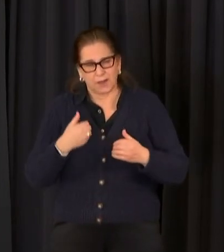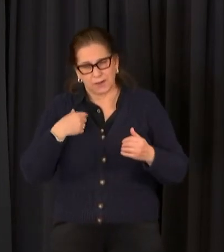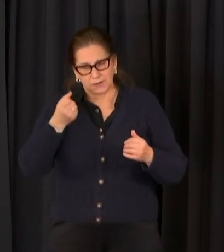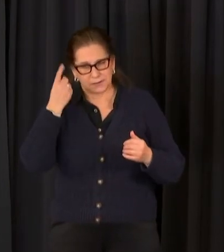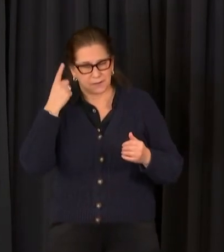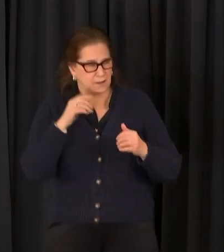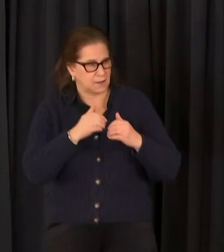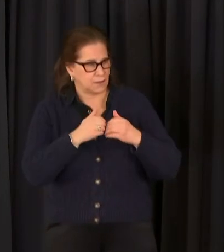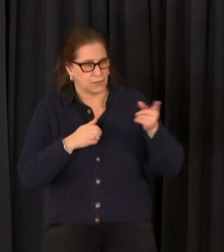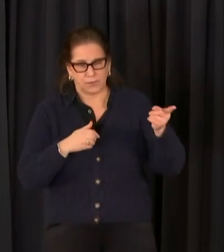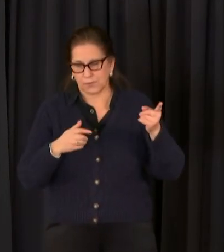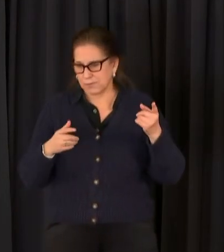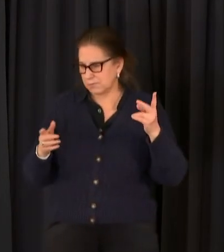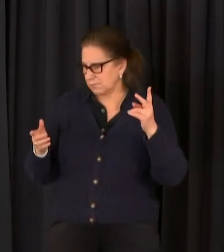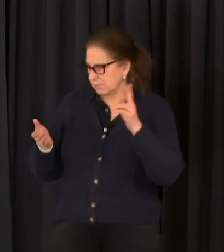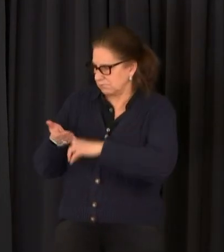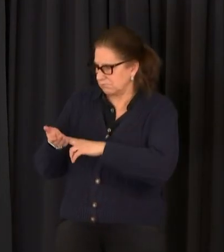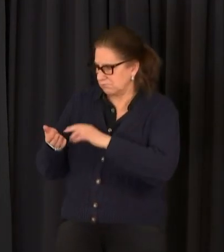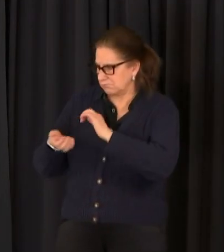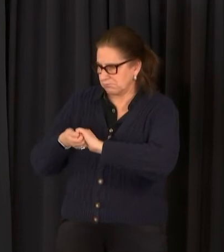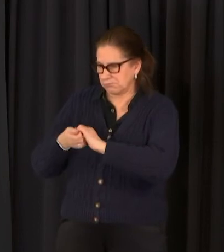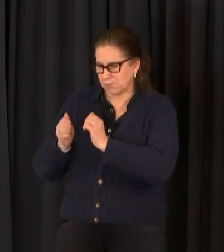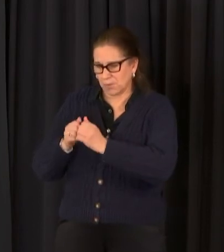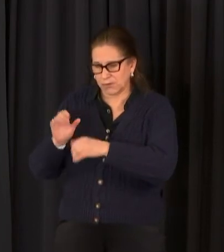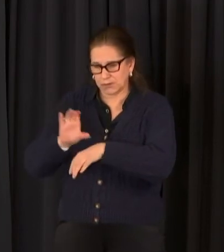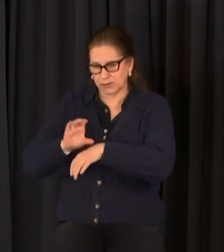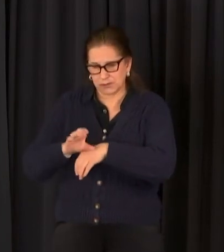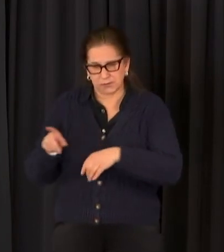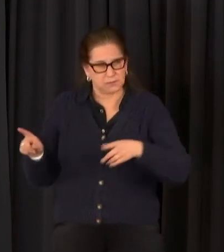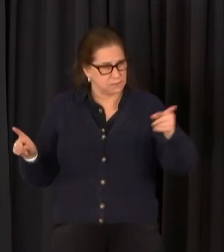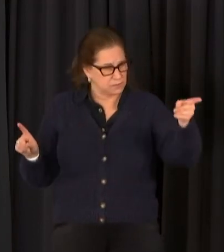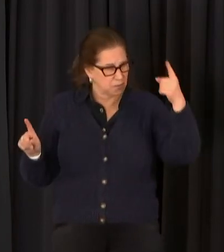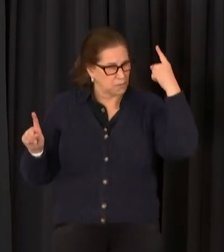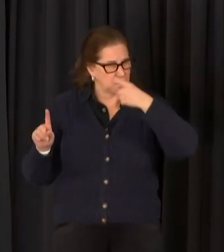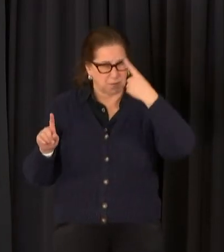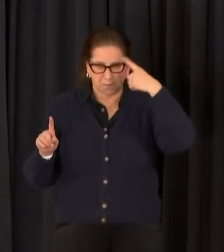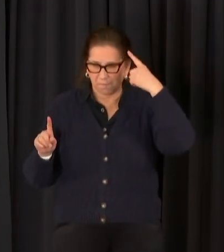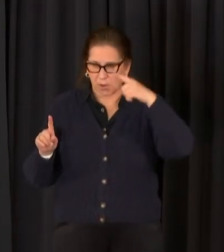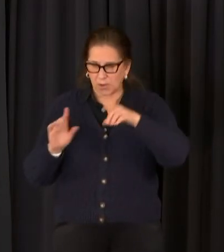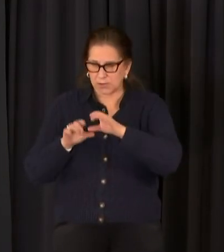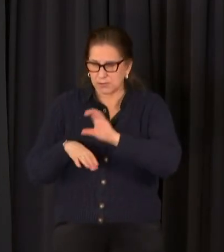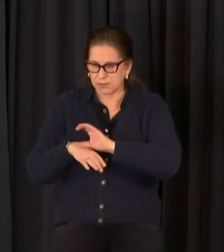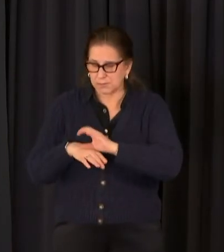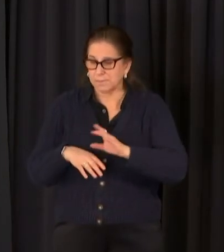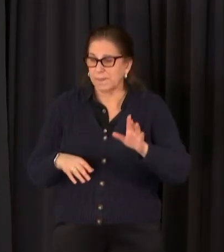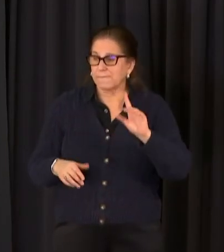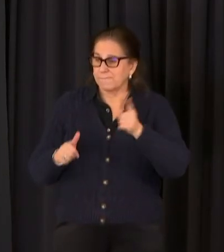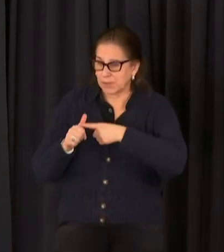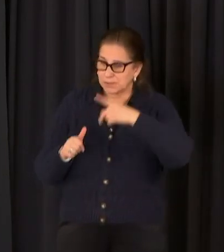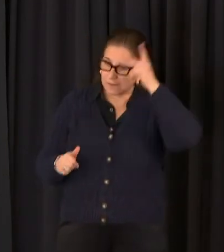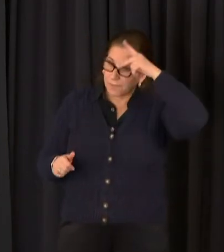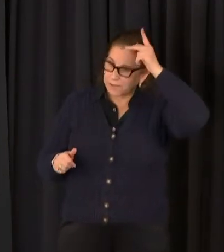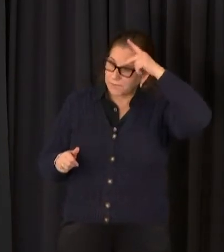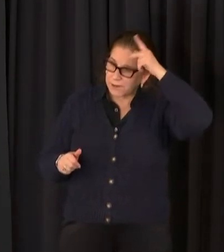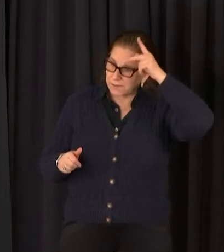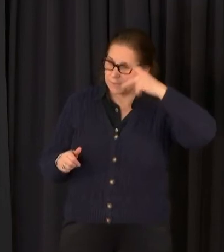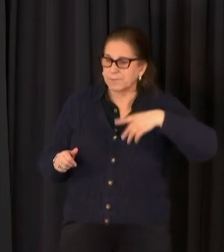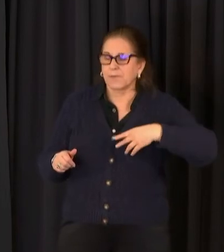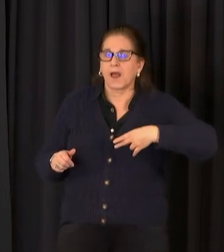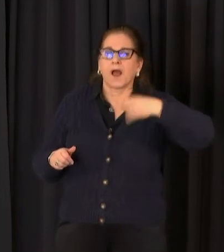of starting this program? What's the goal? Sure. I'll start with the philosophy and I'll give you a high level on